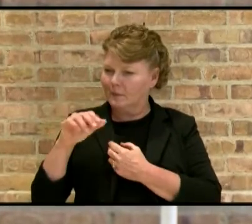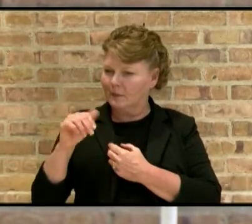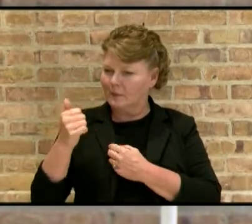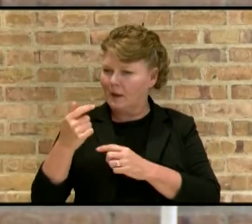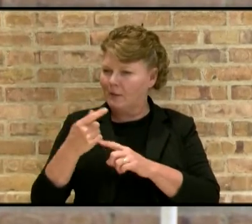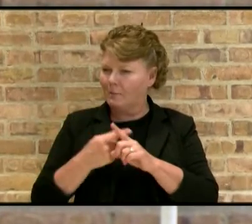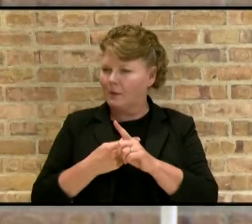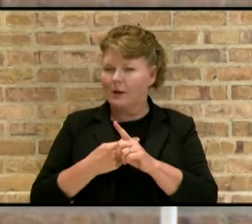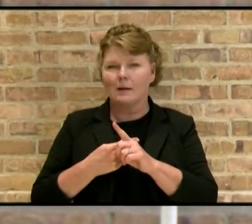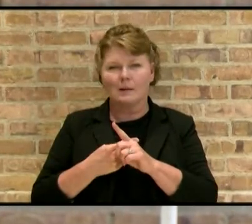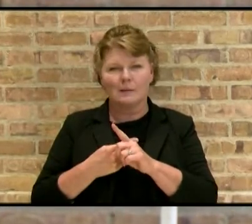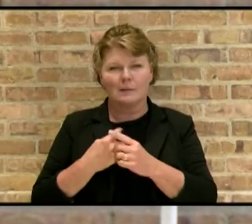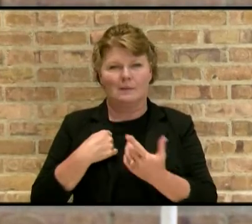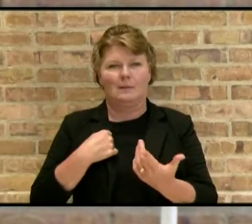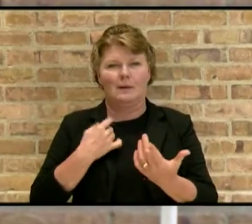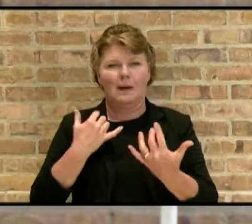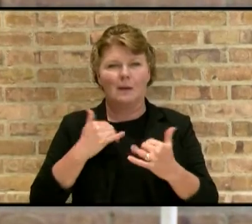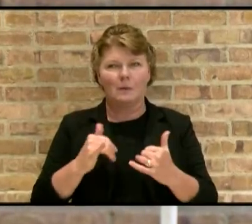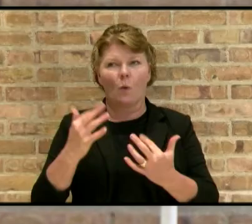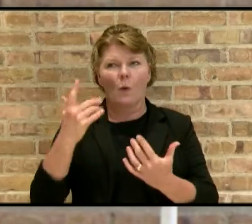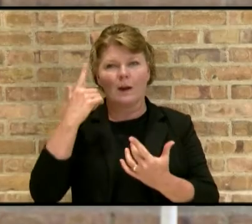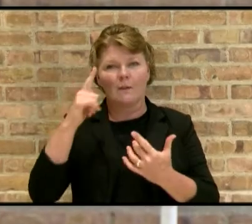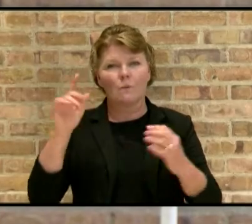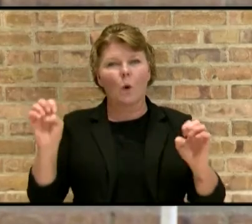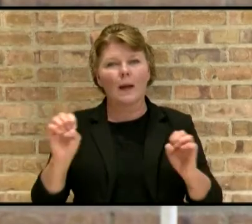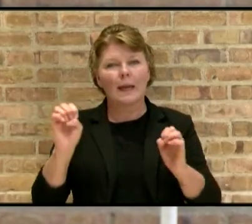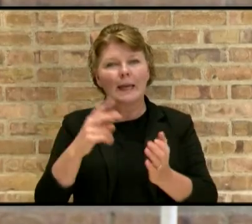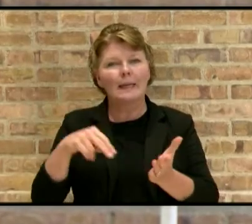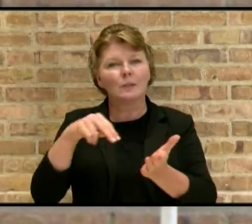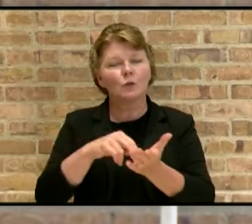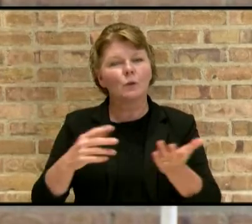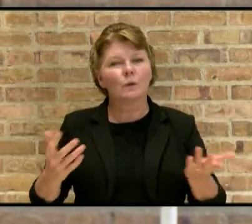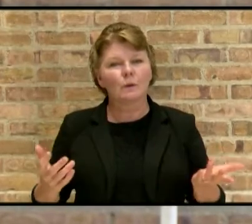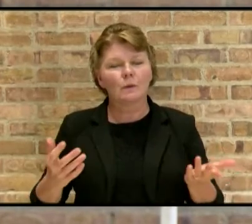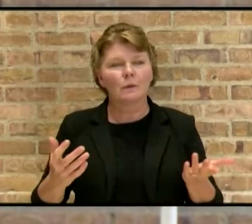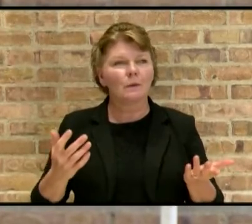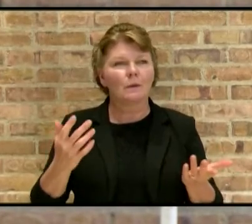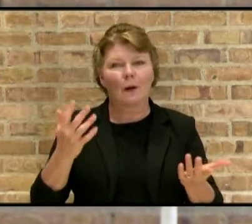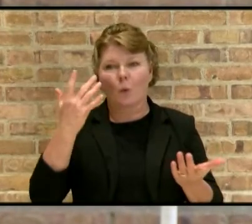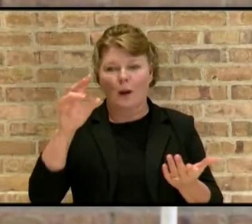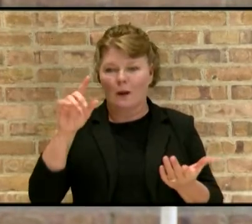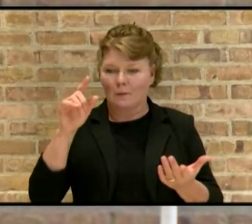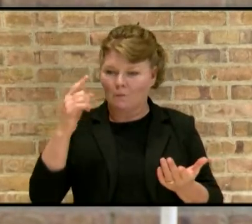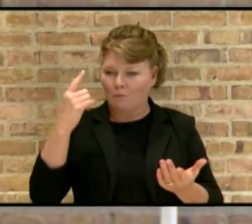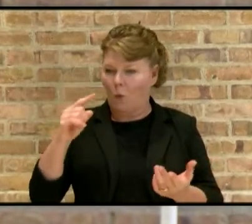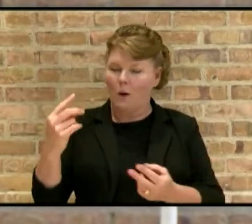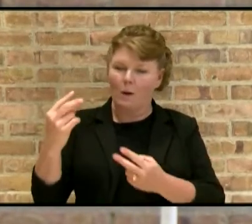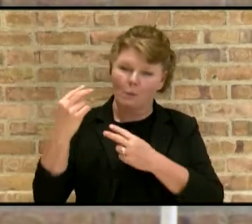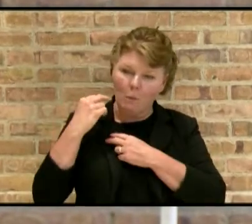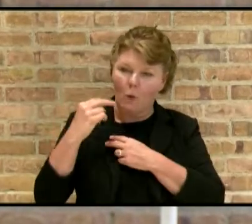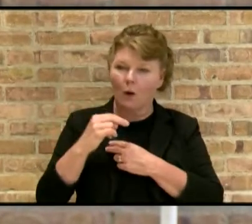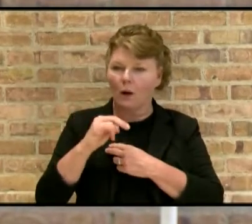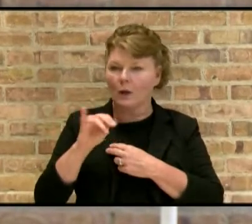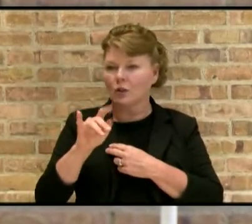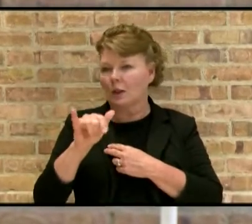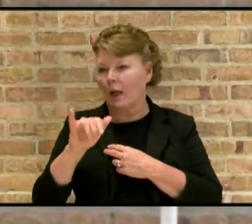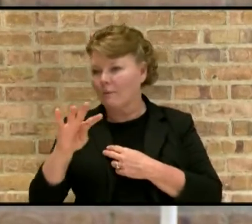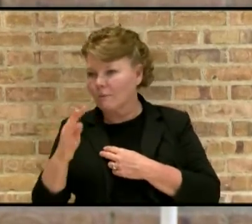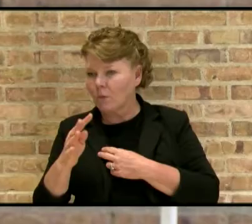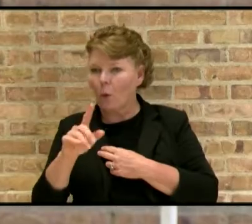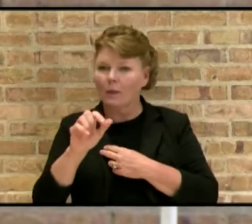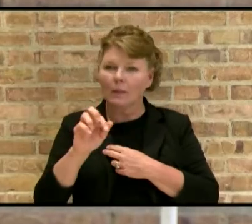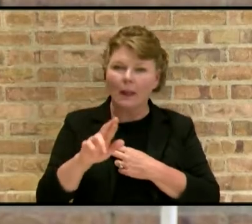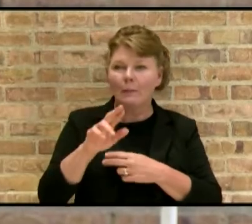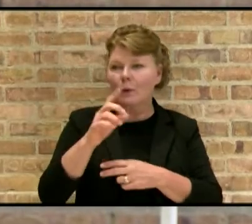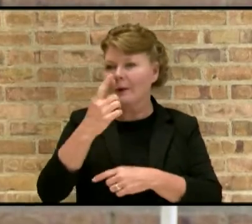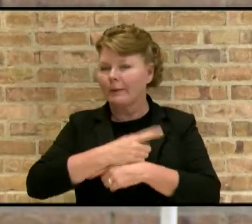out. I'm still waiting for Easter. And in fact, I'm waiting for Memorial Day and 4th of July, Labor Day,